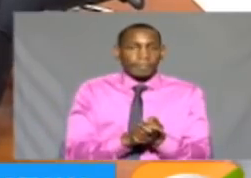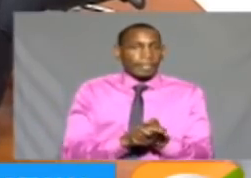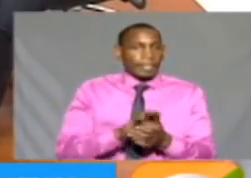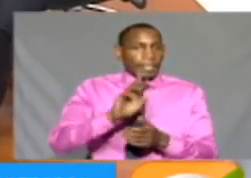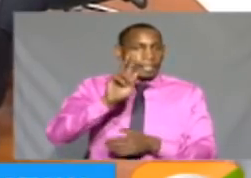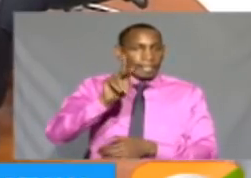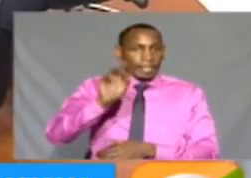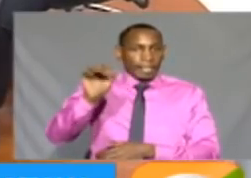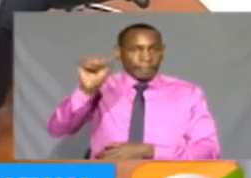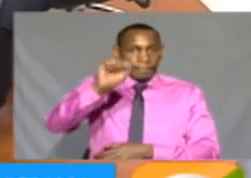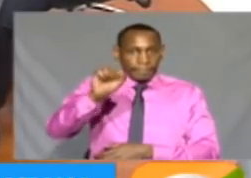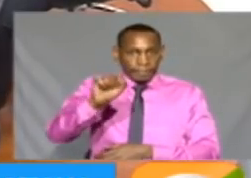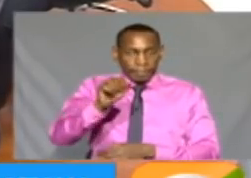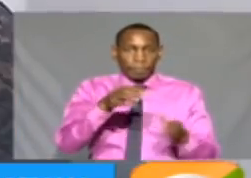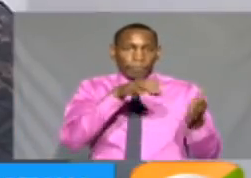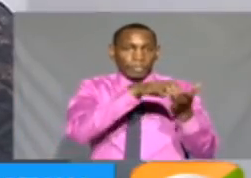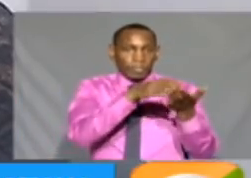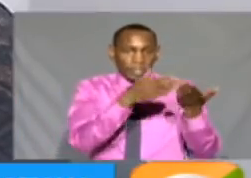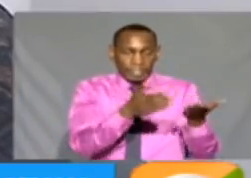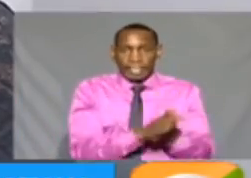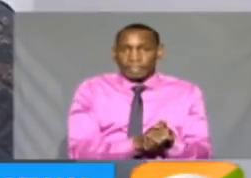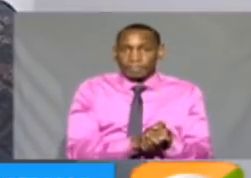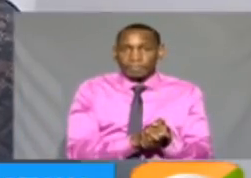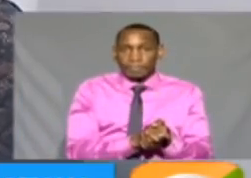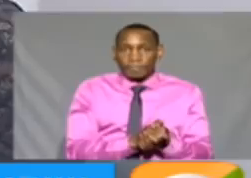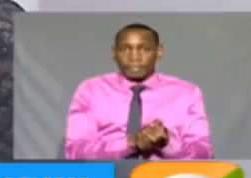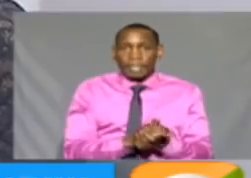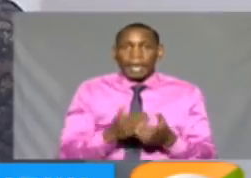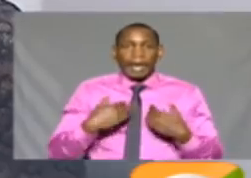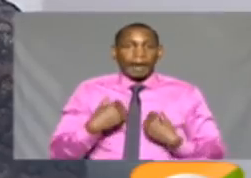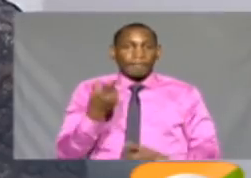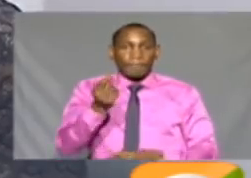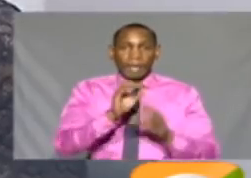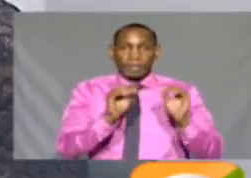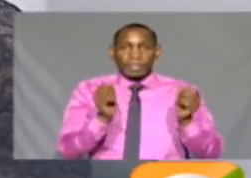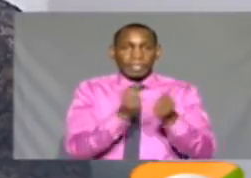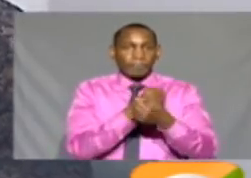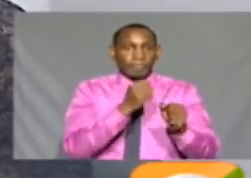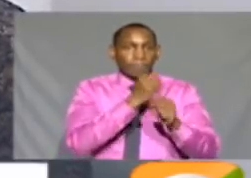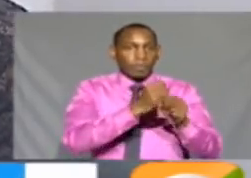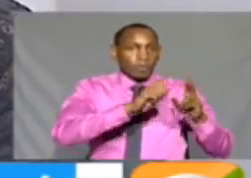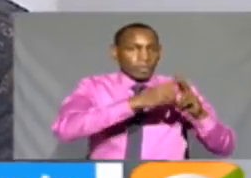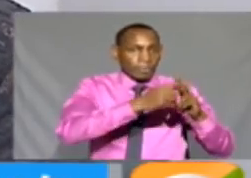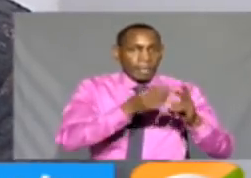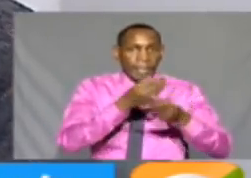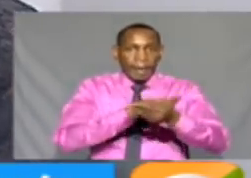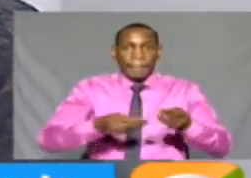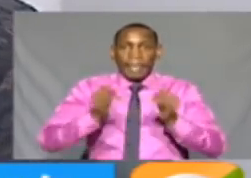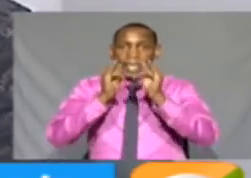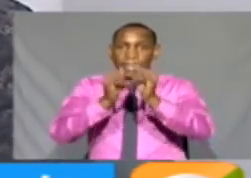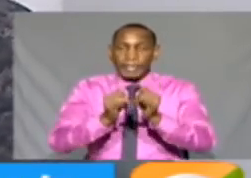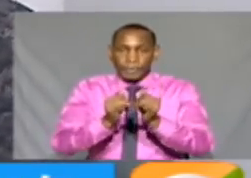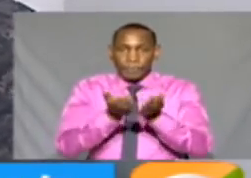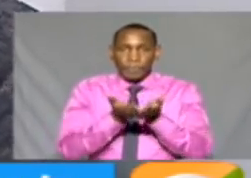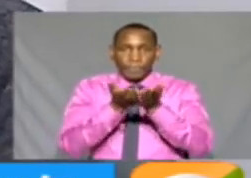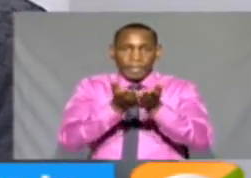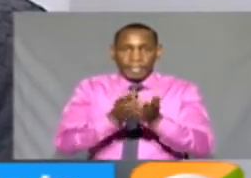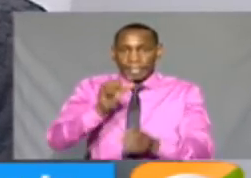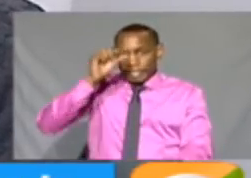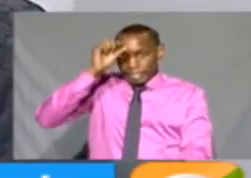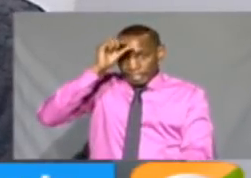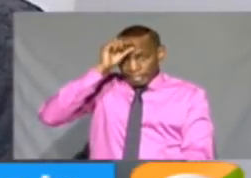Kenya Ferry Services is at the moment. They don't make enough money to be able to do repairs, to buy new ferries. How much is the